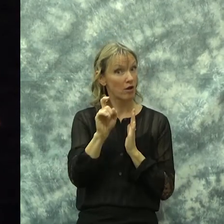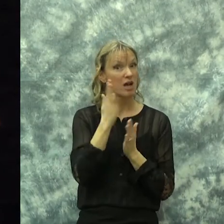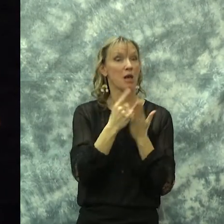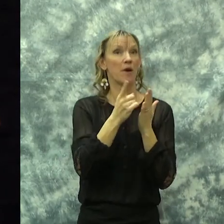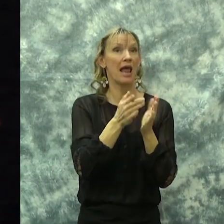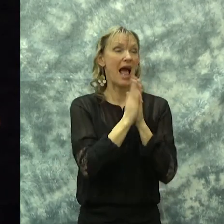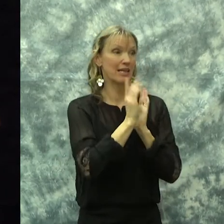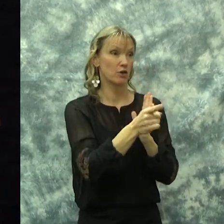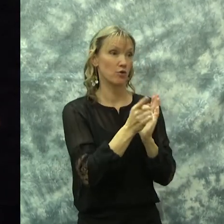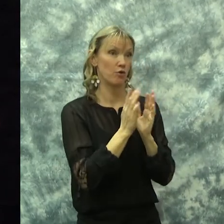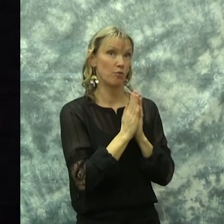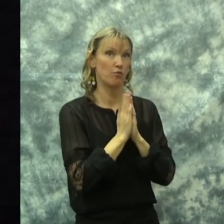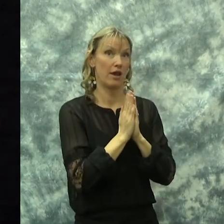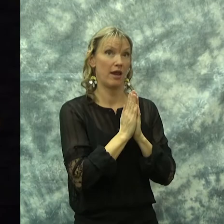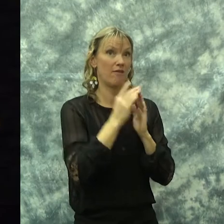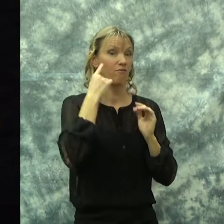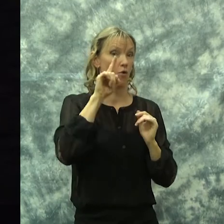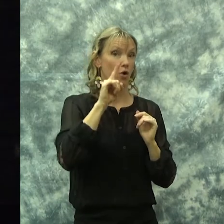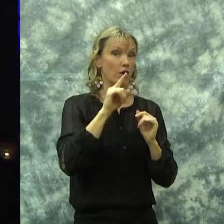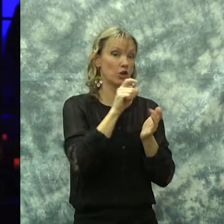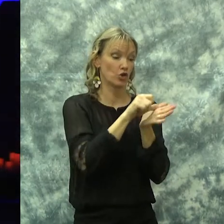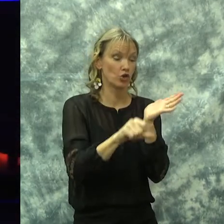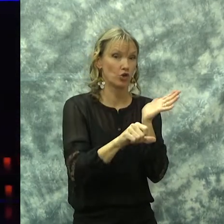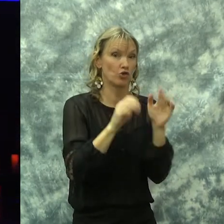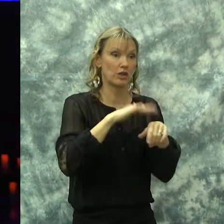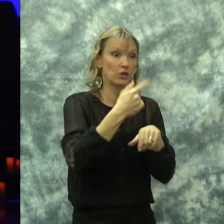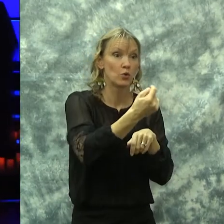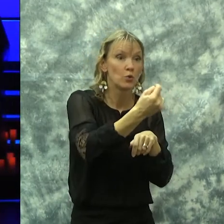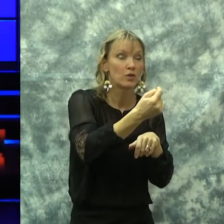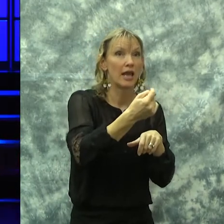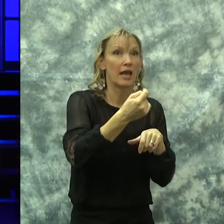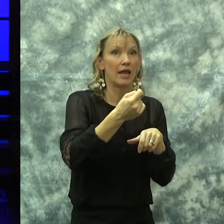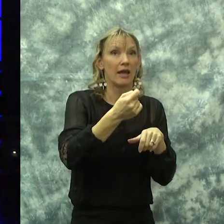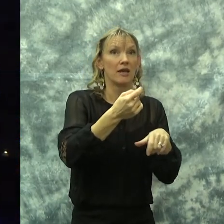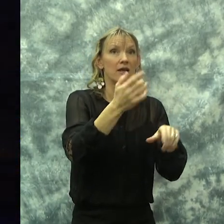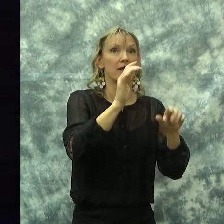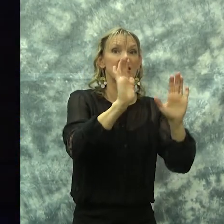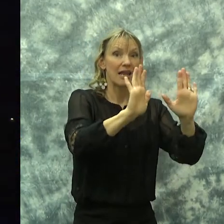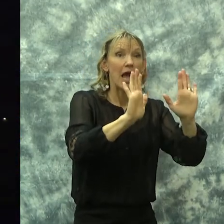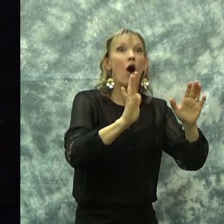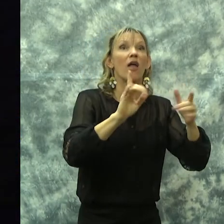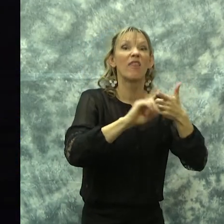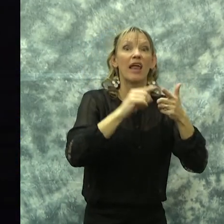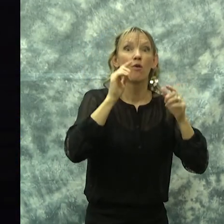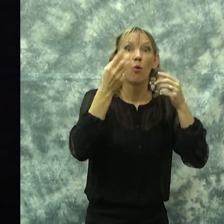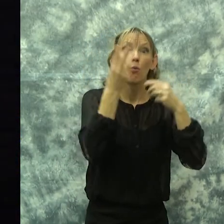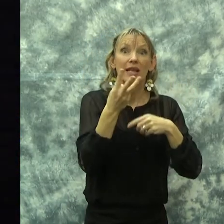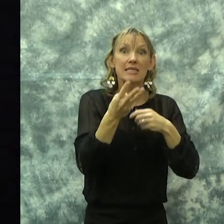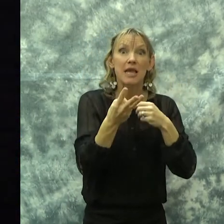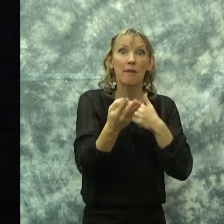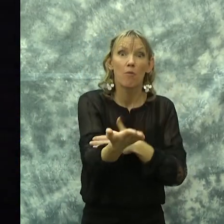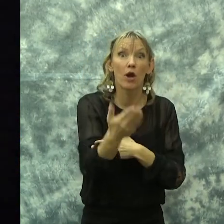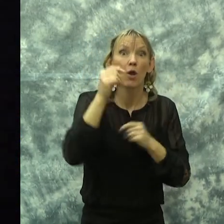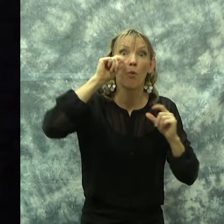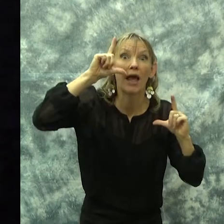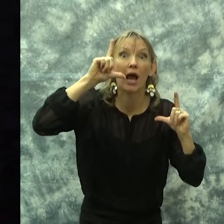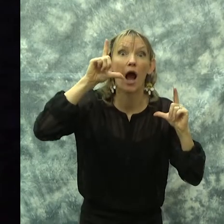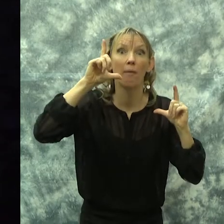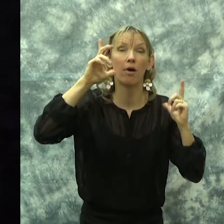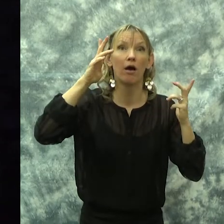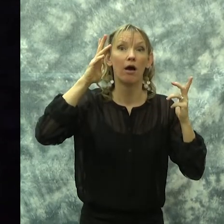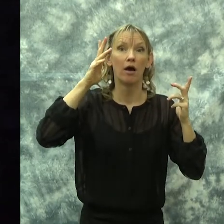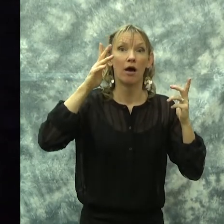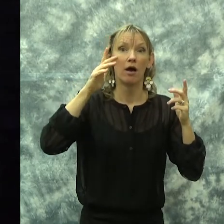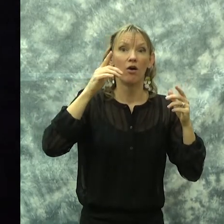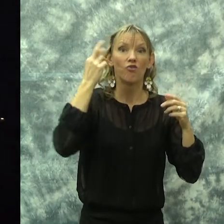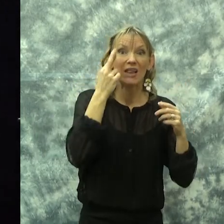asks you to pray for Linda's surgery on Tuesday, and on Sunday, and then you wake up Wednesday and realize you forgot? Backtrack that prayer. Why